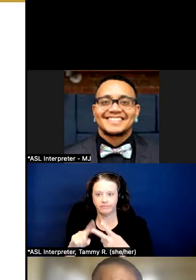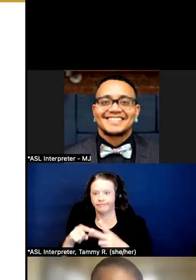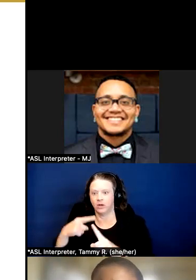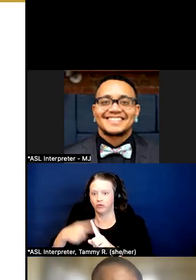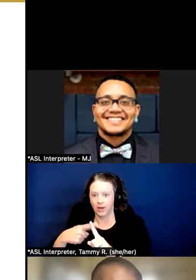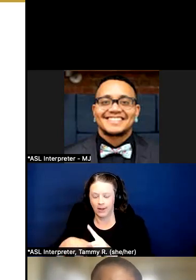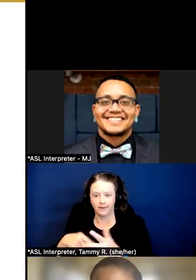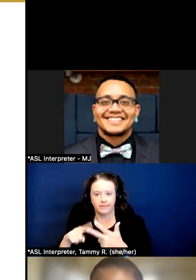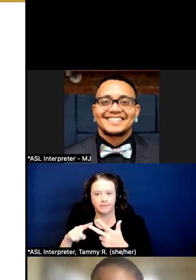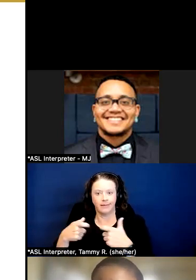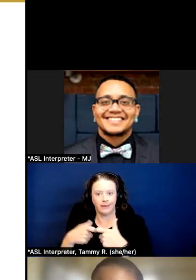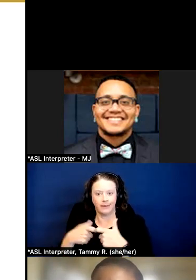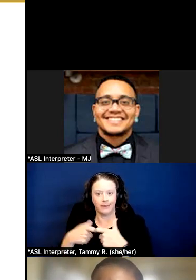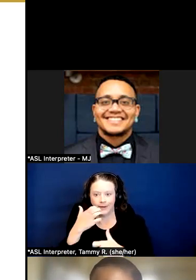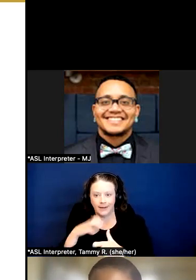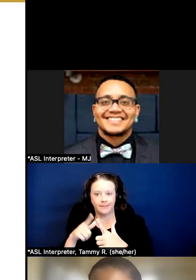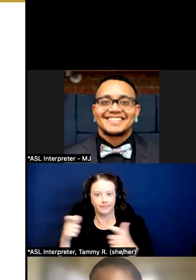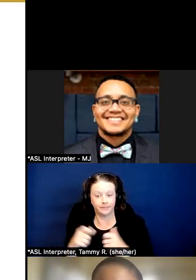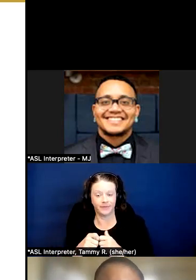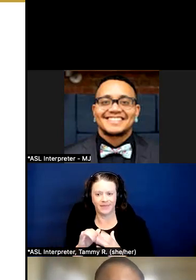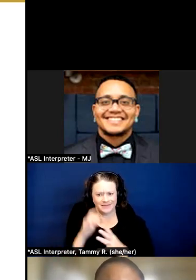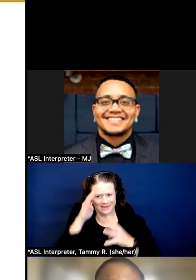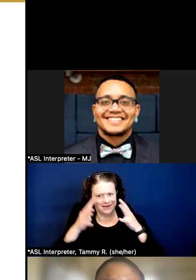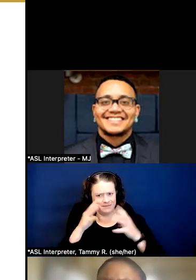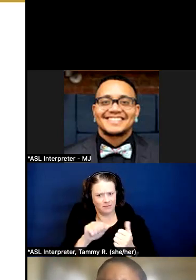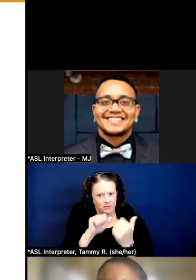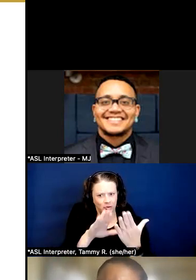very innovative approach to resource sharing